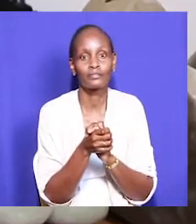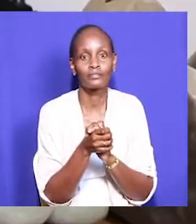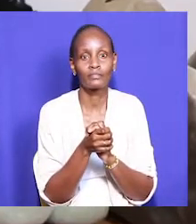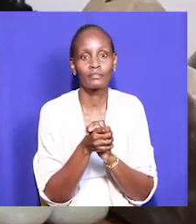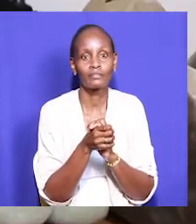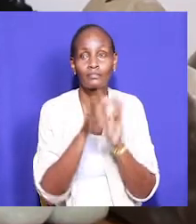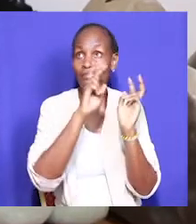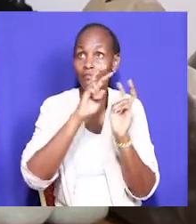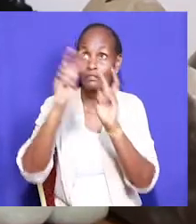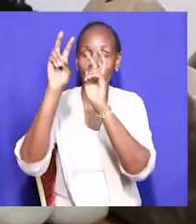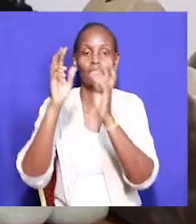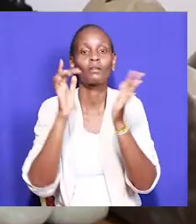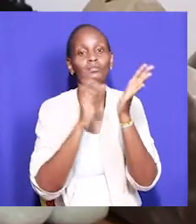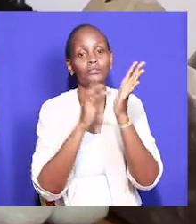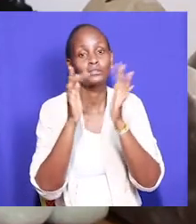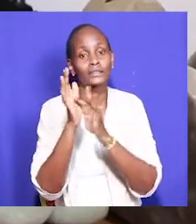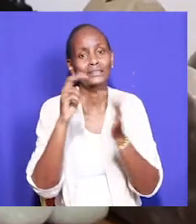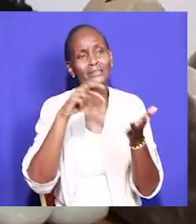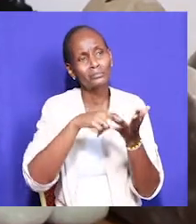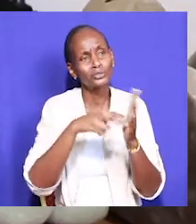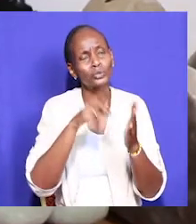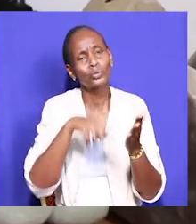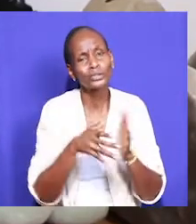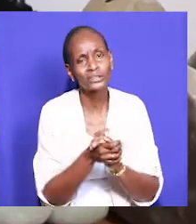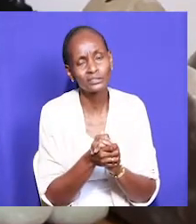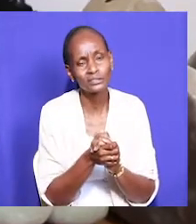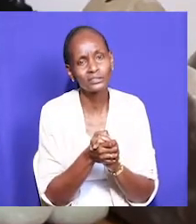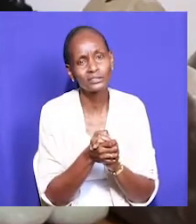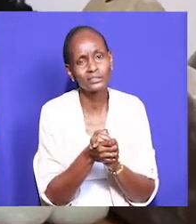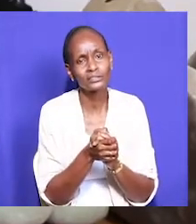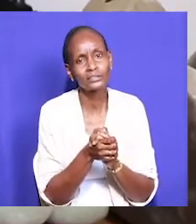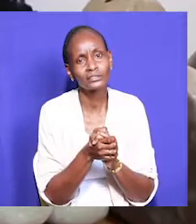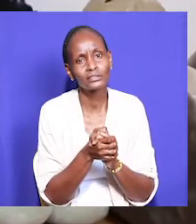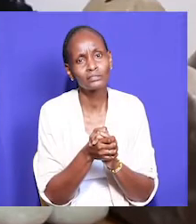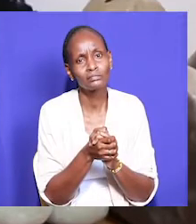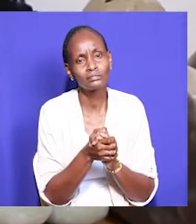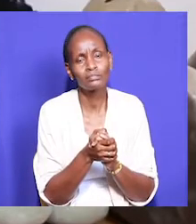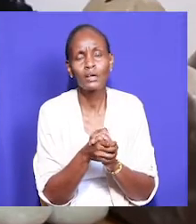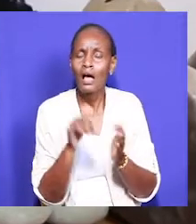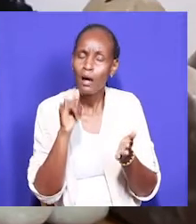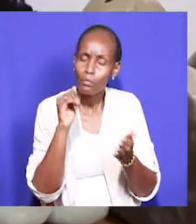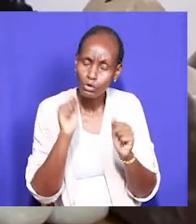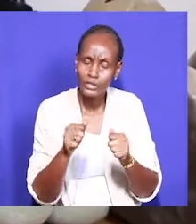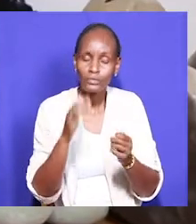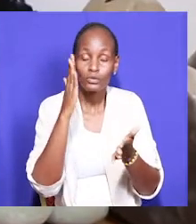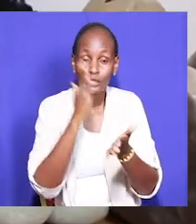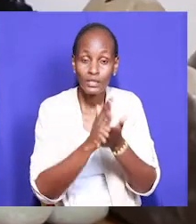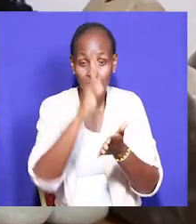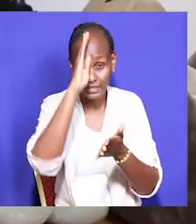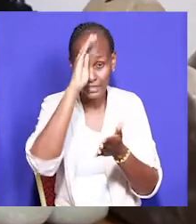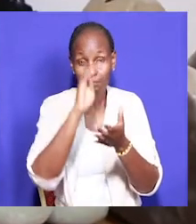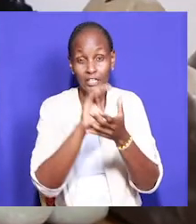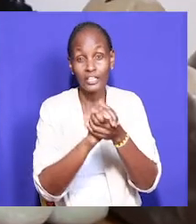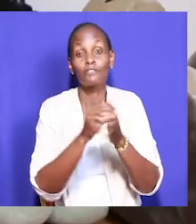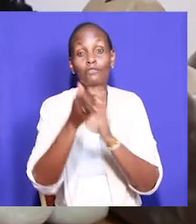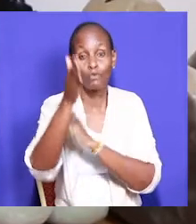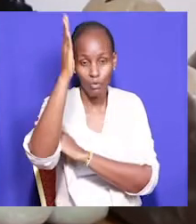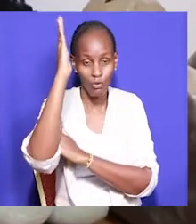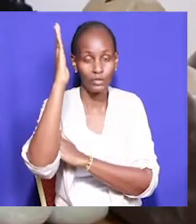Fixing our eyes unto Jesus means that we should trust and believe in